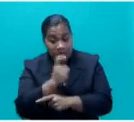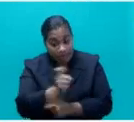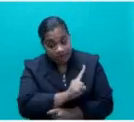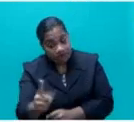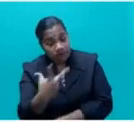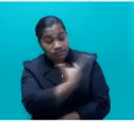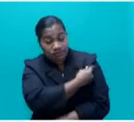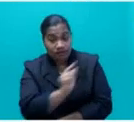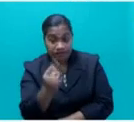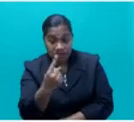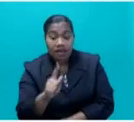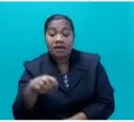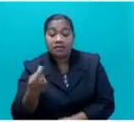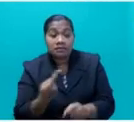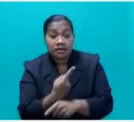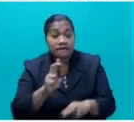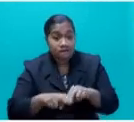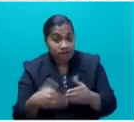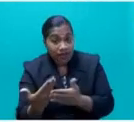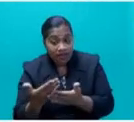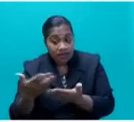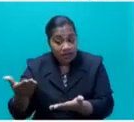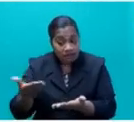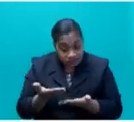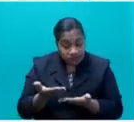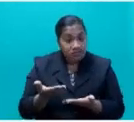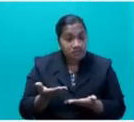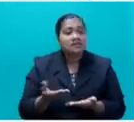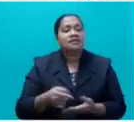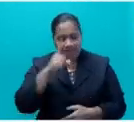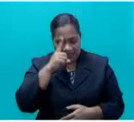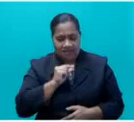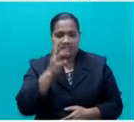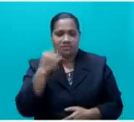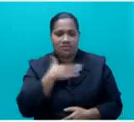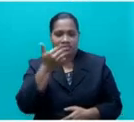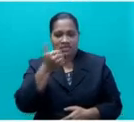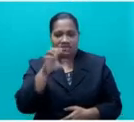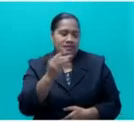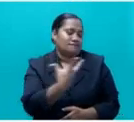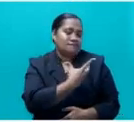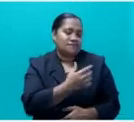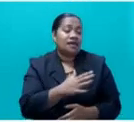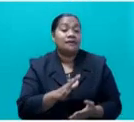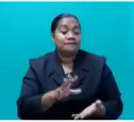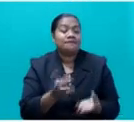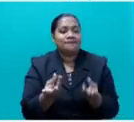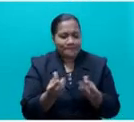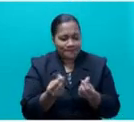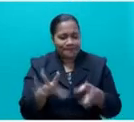first dose by next Friday and provide us proof with that, they can get the 360. Mr. Speaker, sir, there